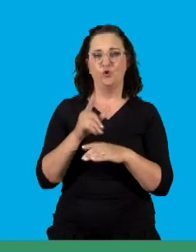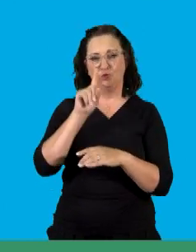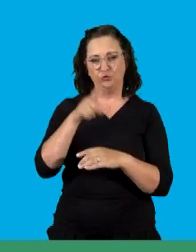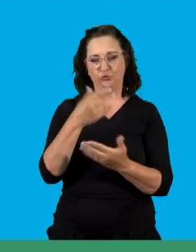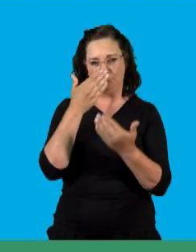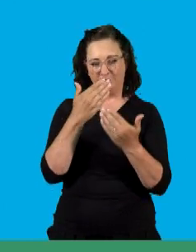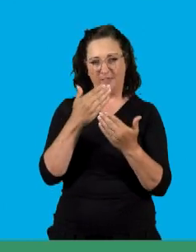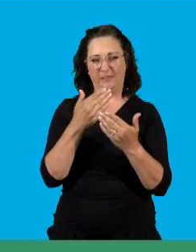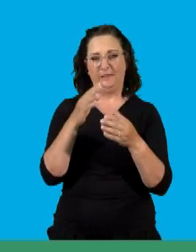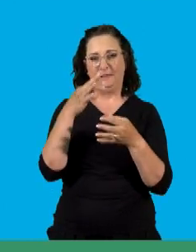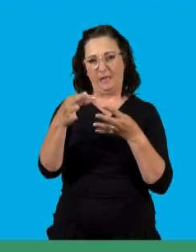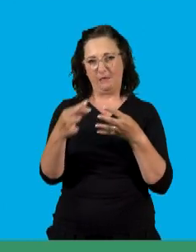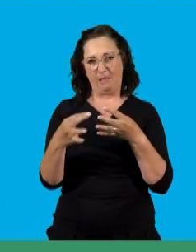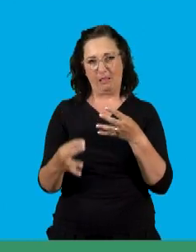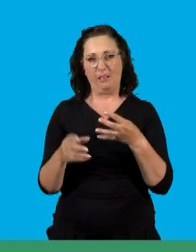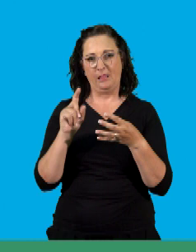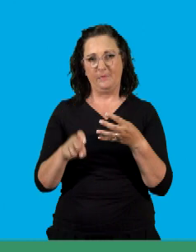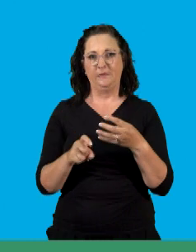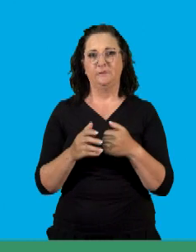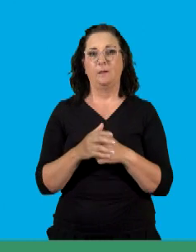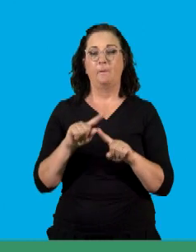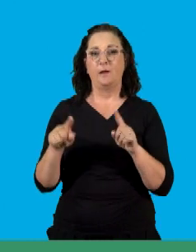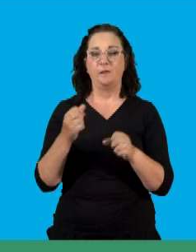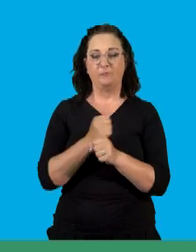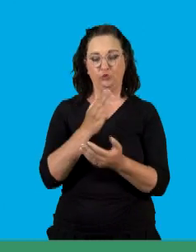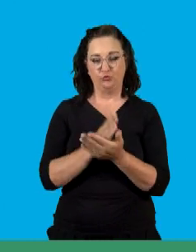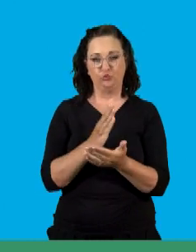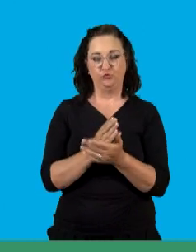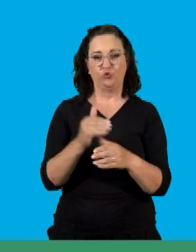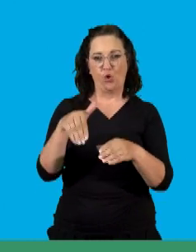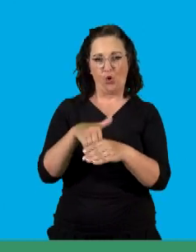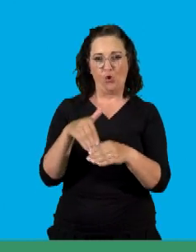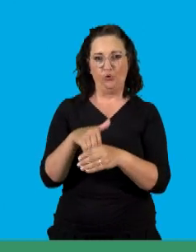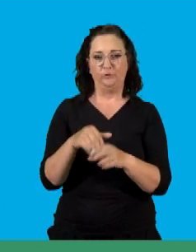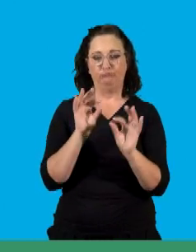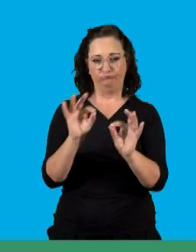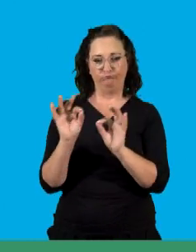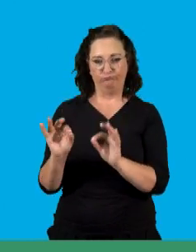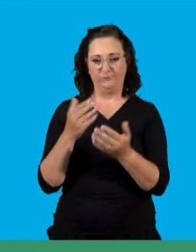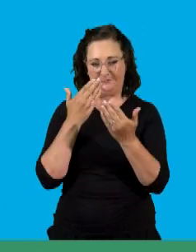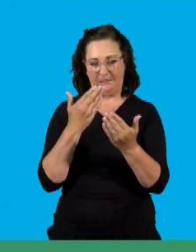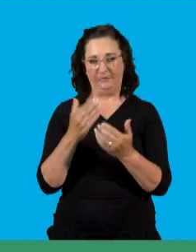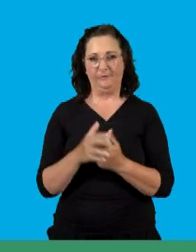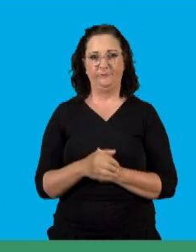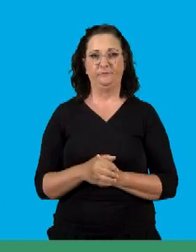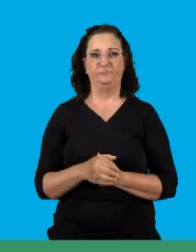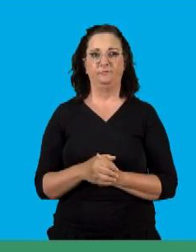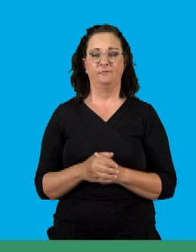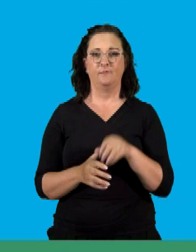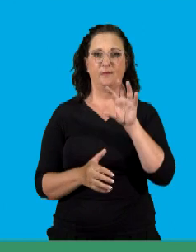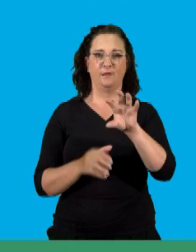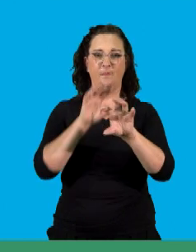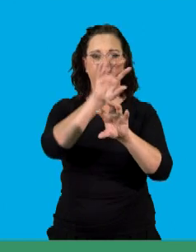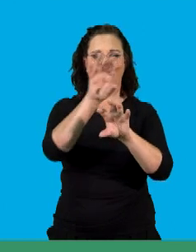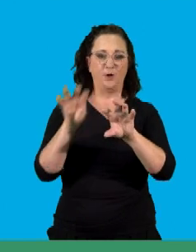that you should study in detail. Be sure to study all the relevant content for each section. Now we are looking